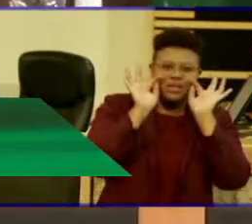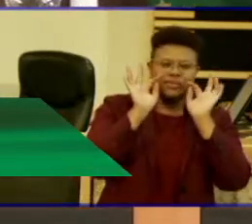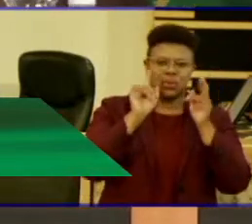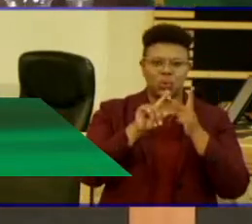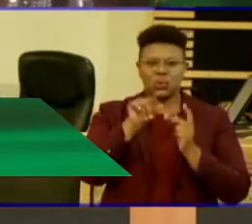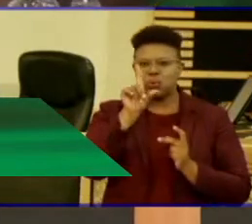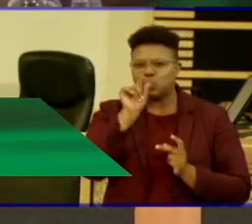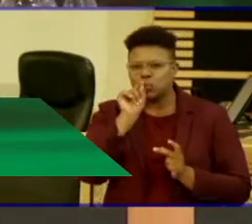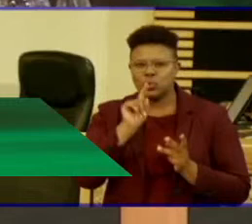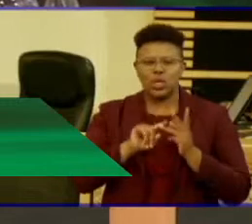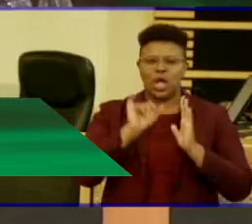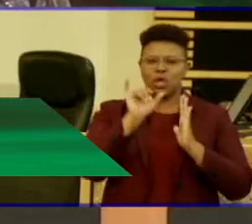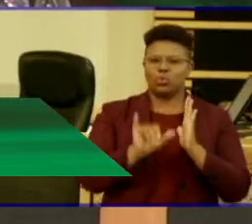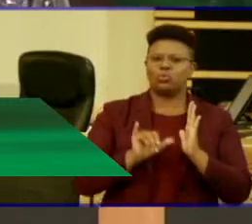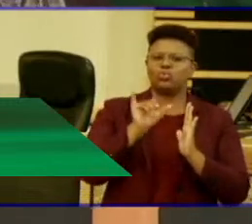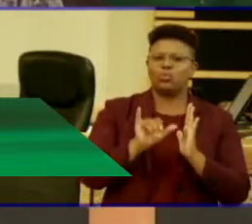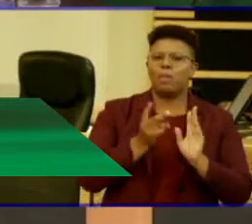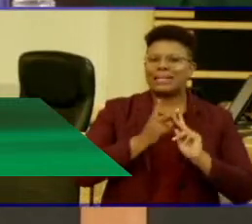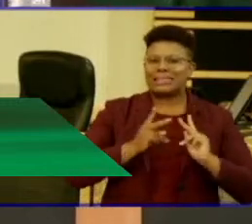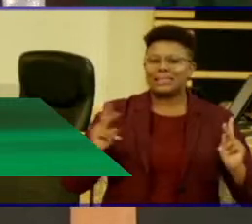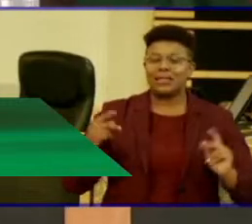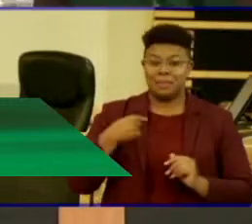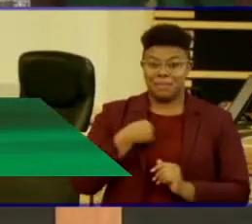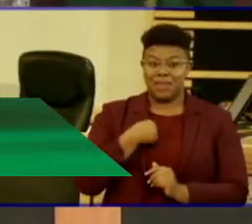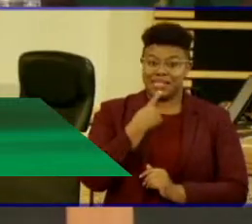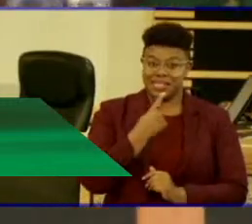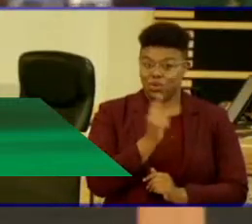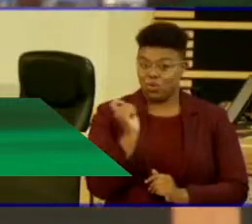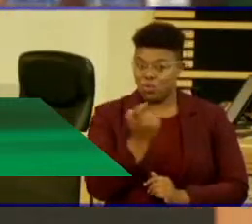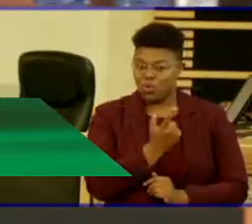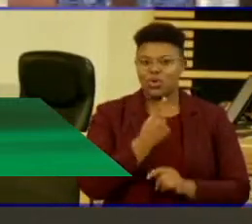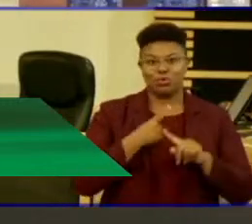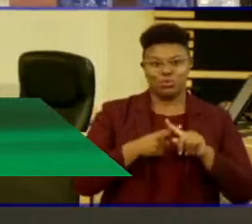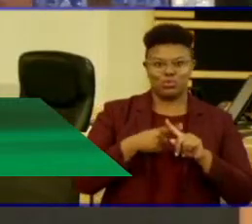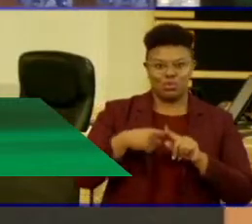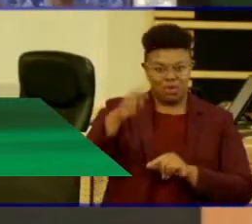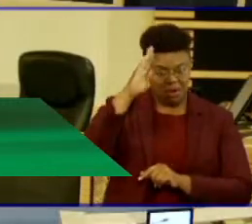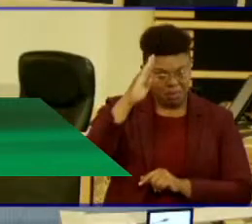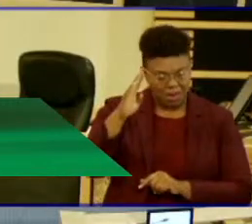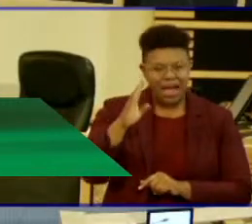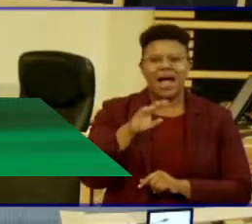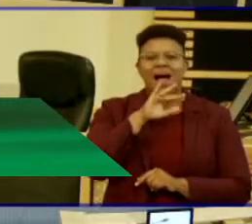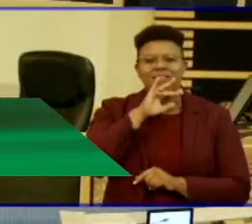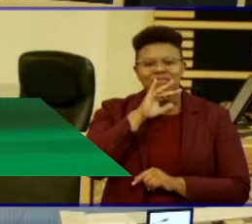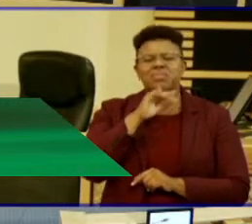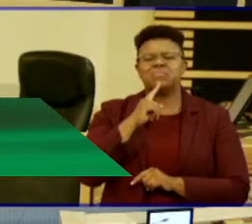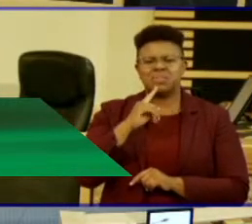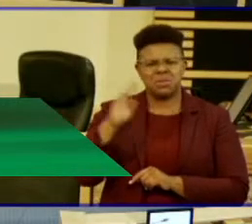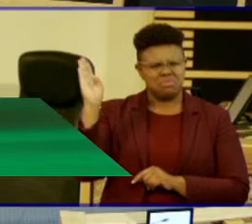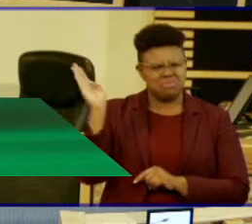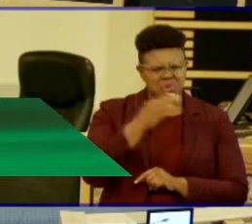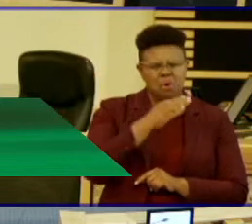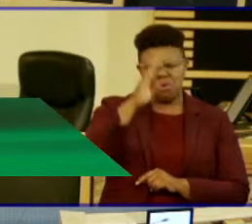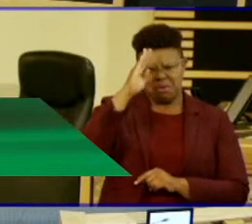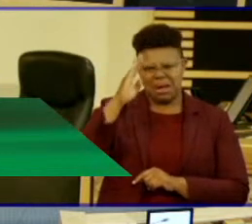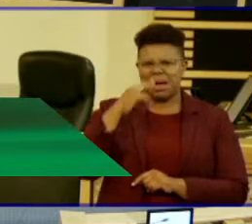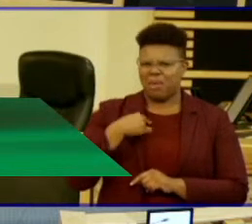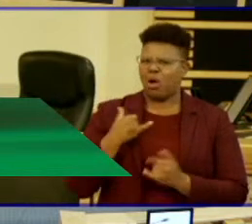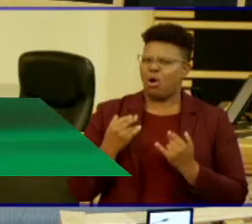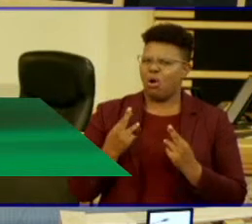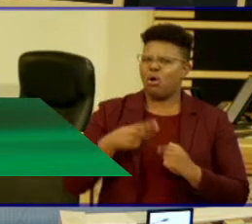and our YouTube. Nditi kuni molweni nonke, ek groepie almal na die wonderlike naam van ons koning